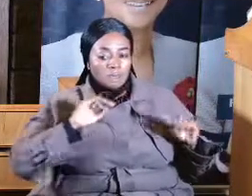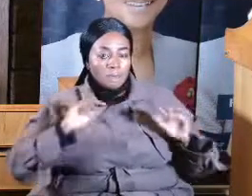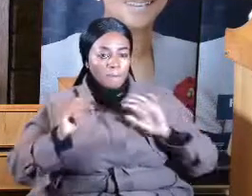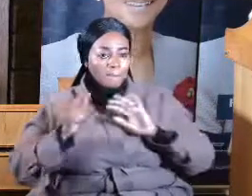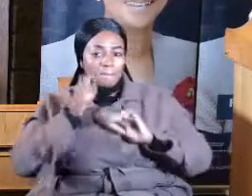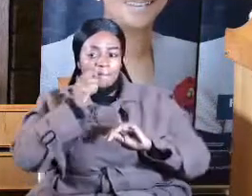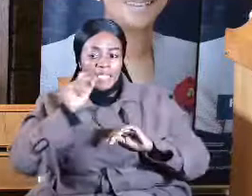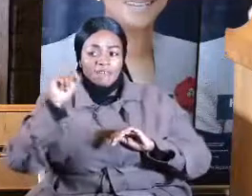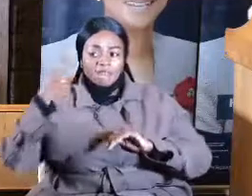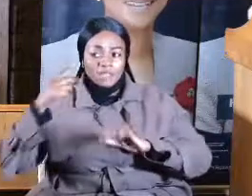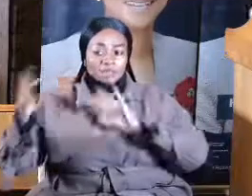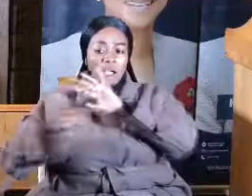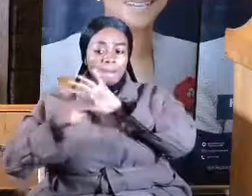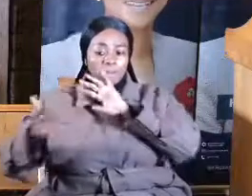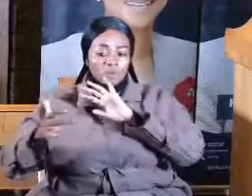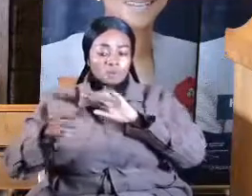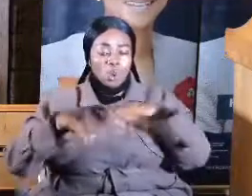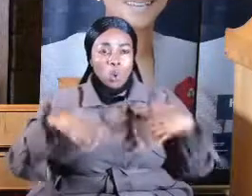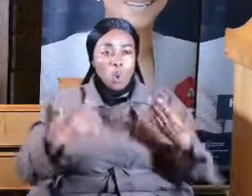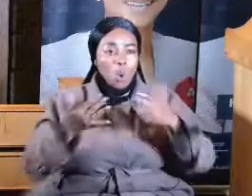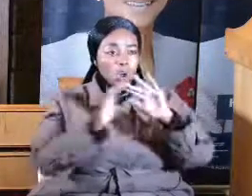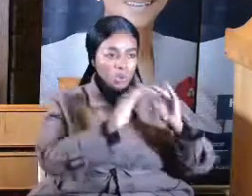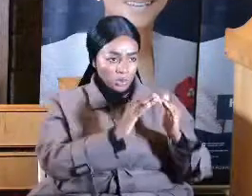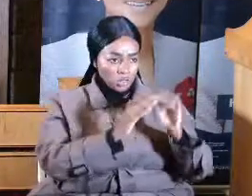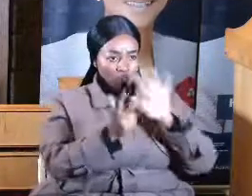by men or by society,